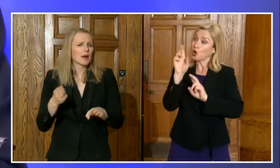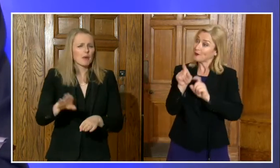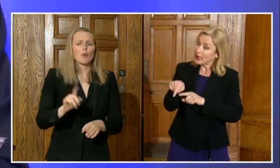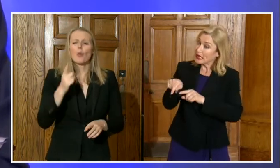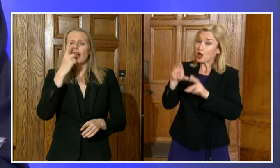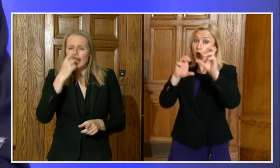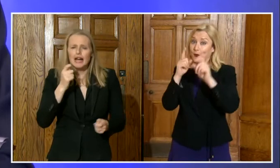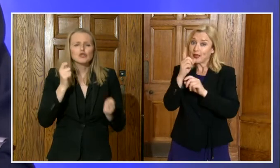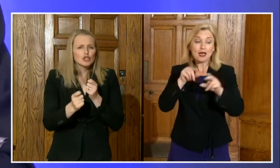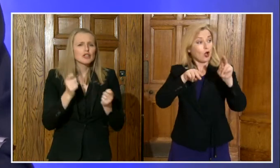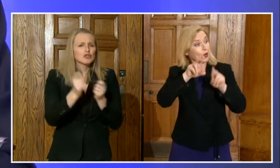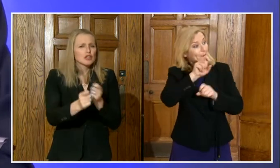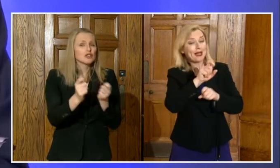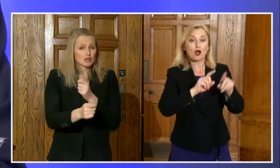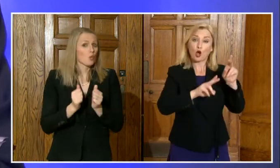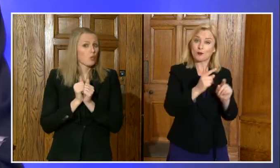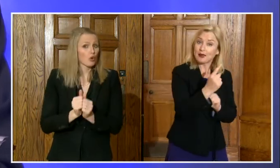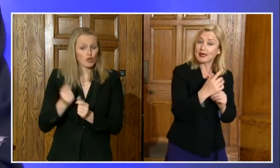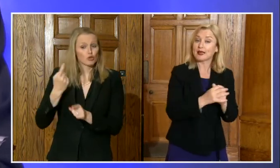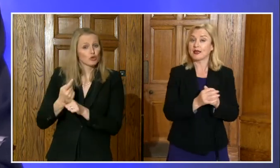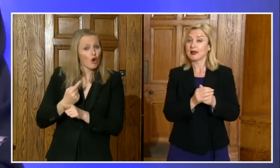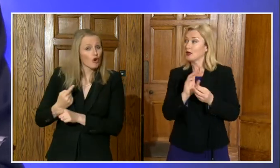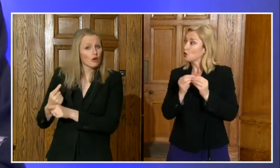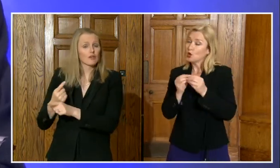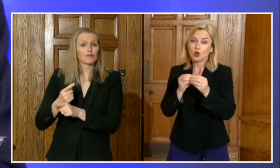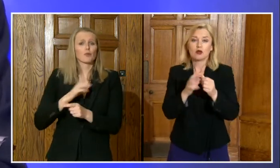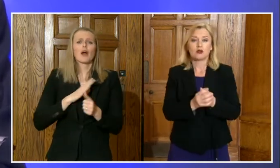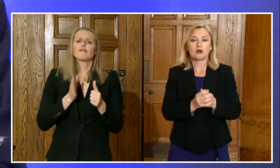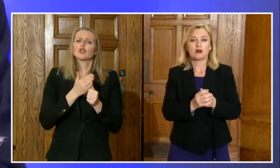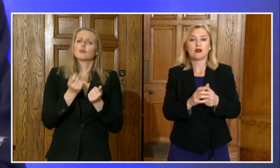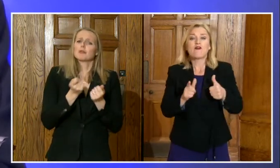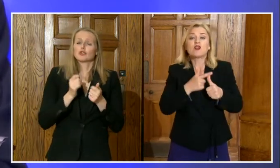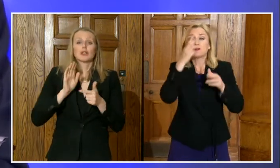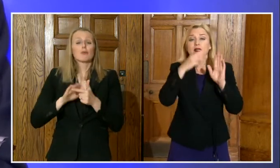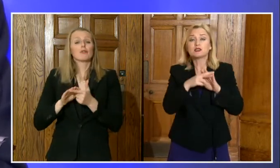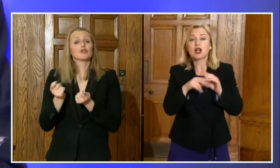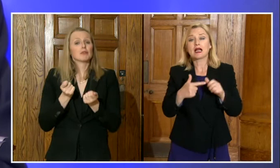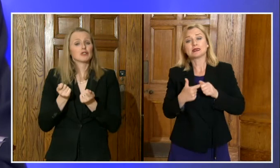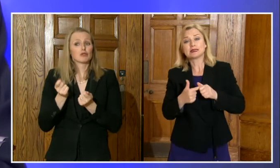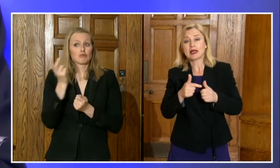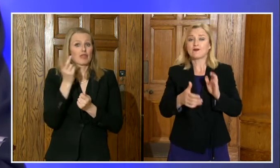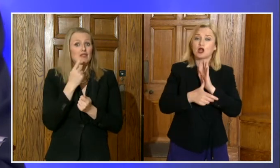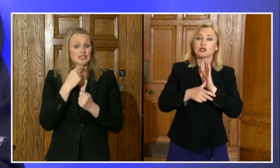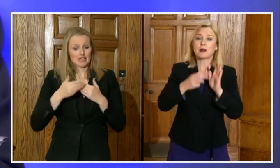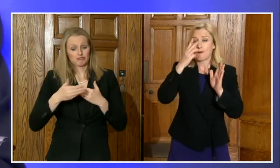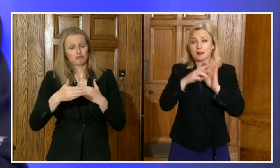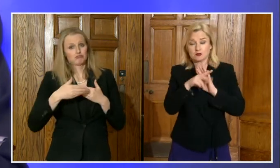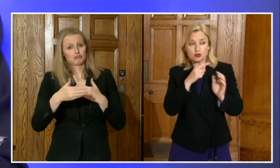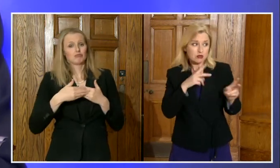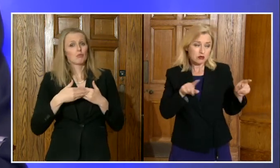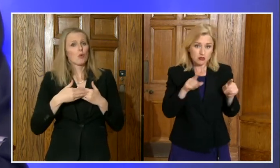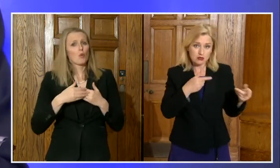can be made, because I think the First and Deputy First Minister have made it clear during the next period of time we will